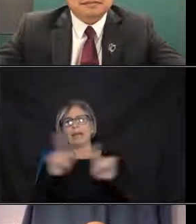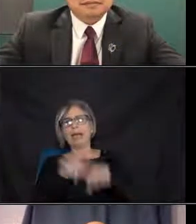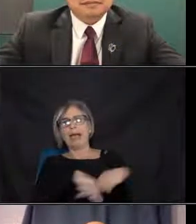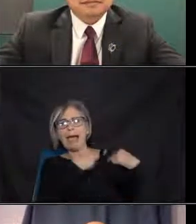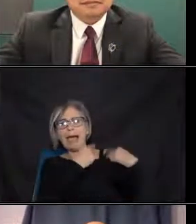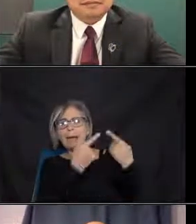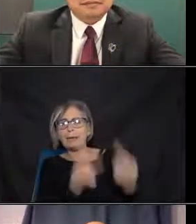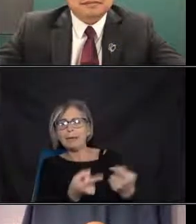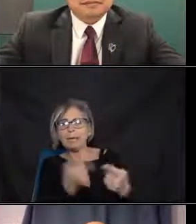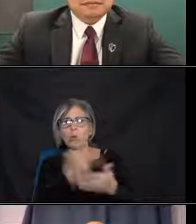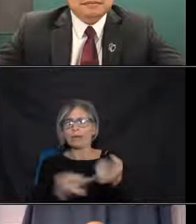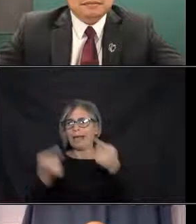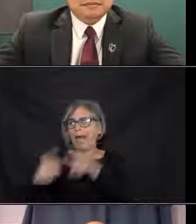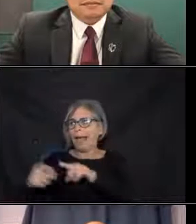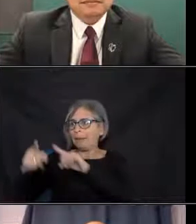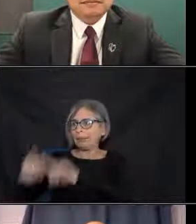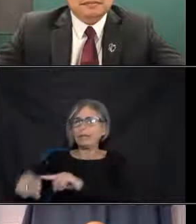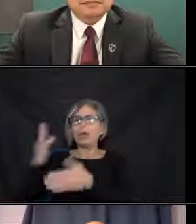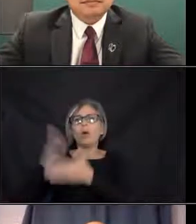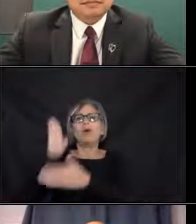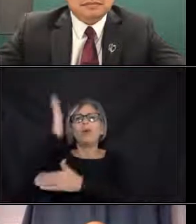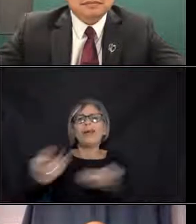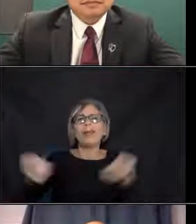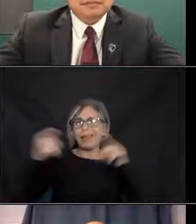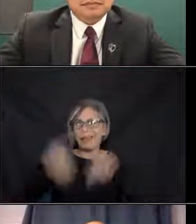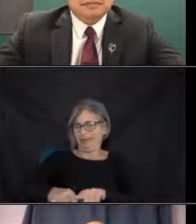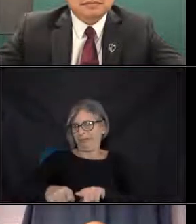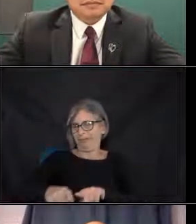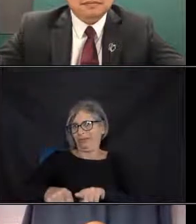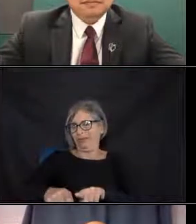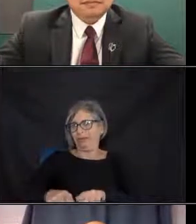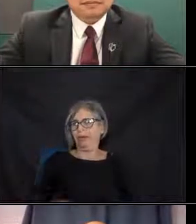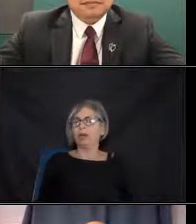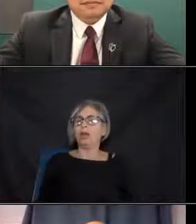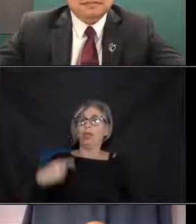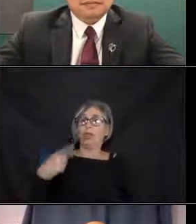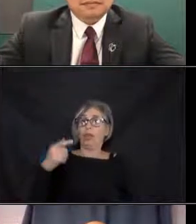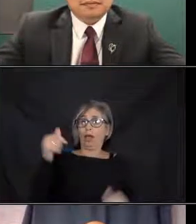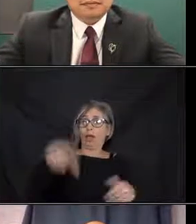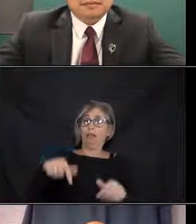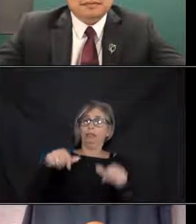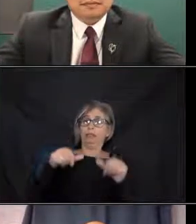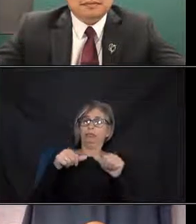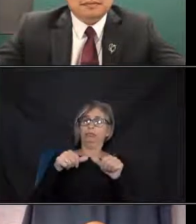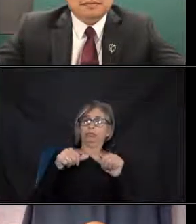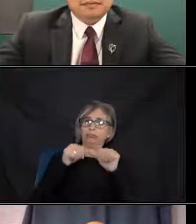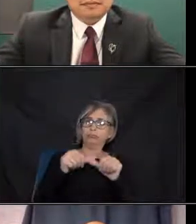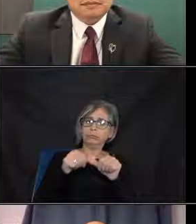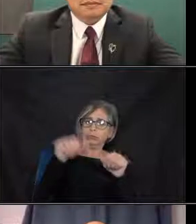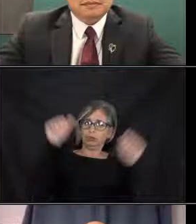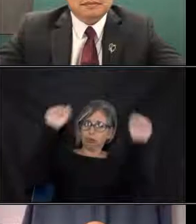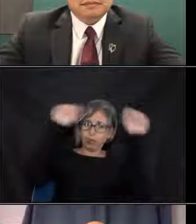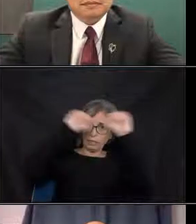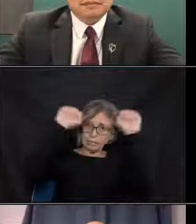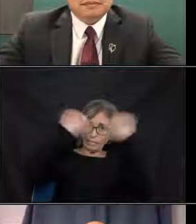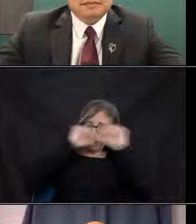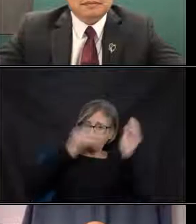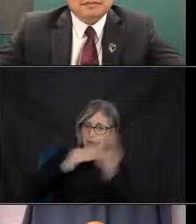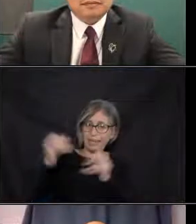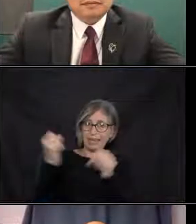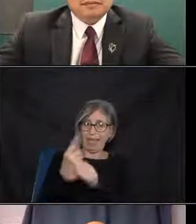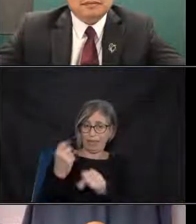is happening, and what will happen. We do the strategic plan once a year, and